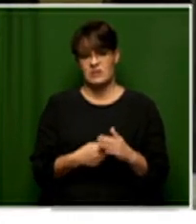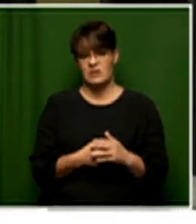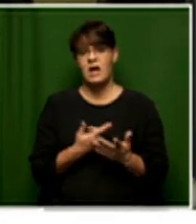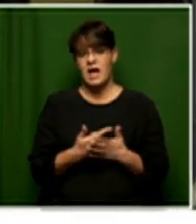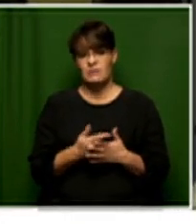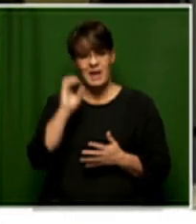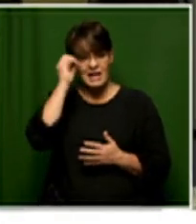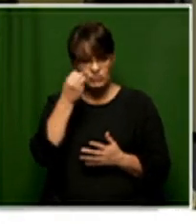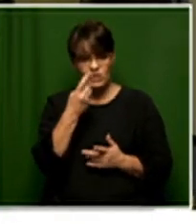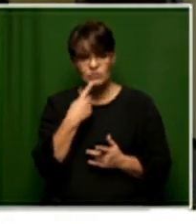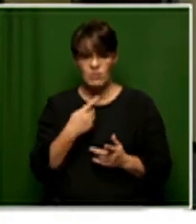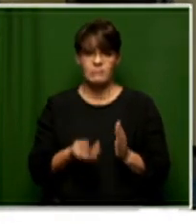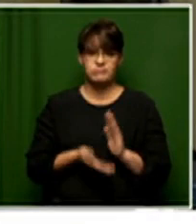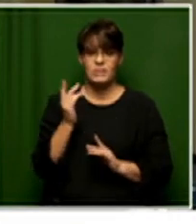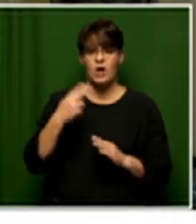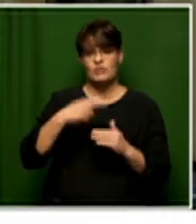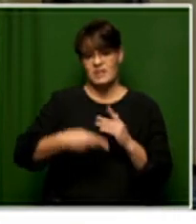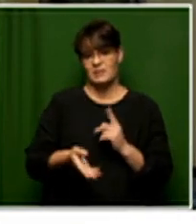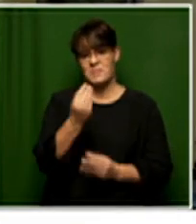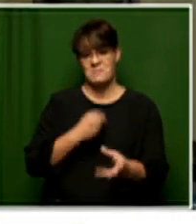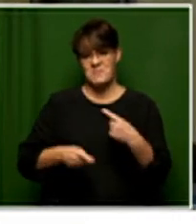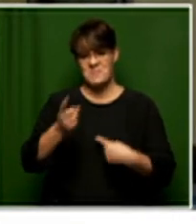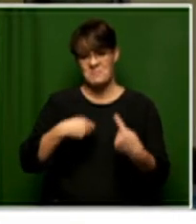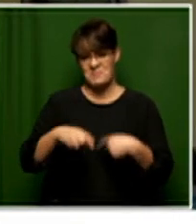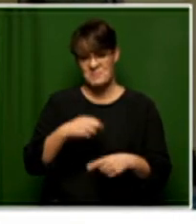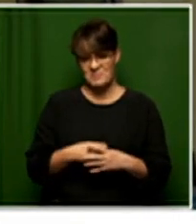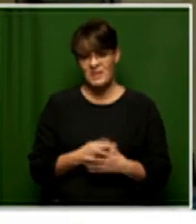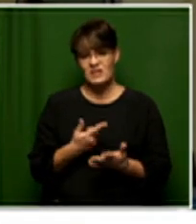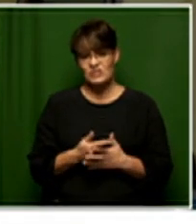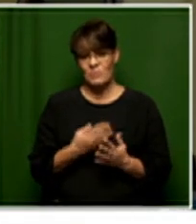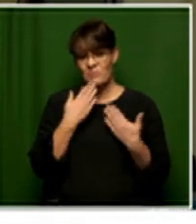then it'll be interesting to find out as the results come through. We're going to leave it there for now, and back to you, Arabile.